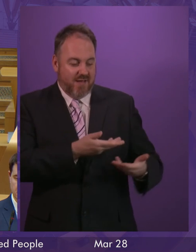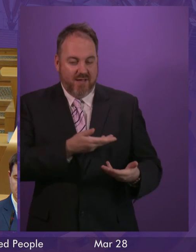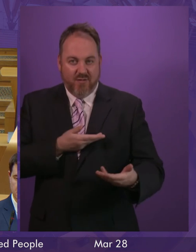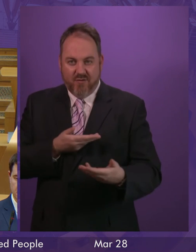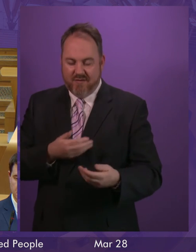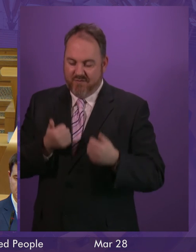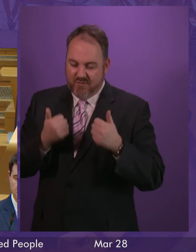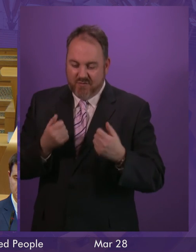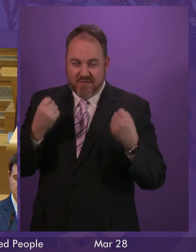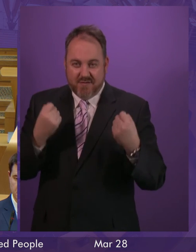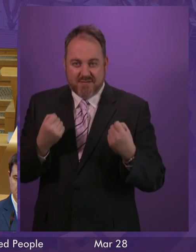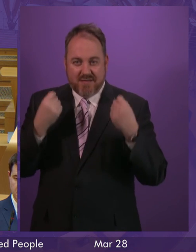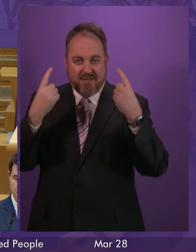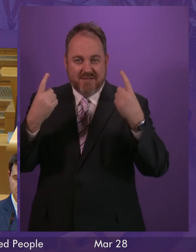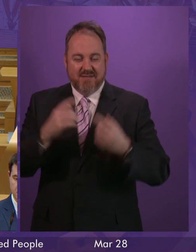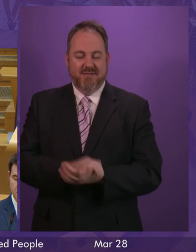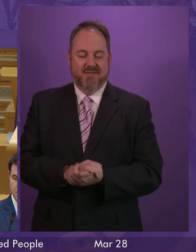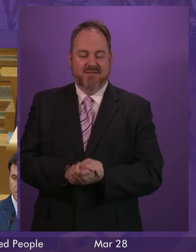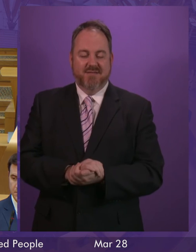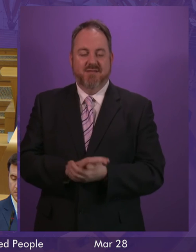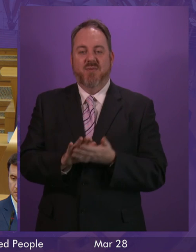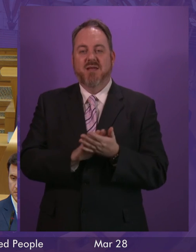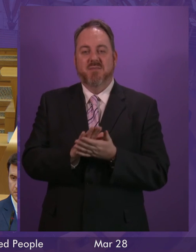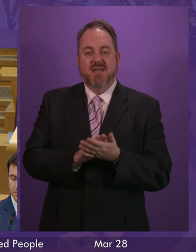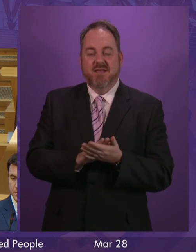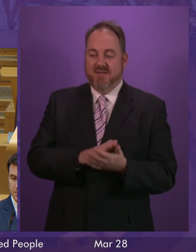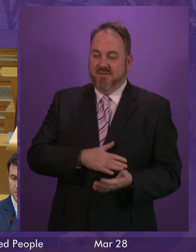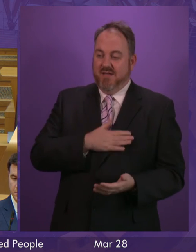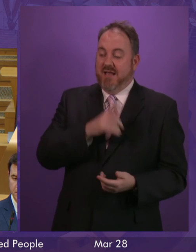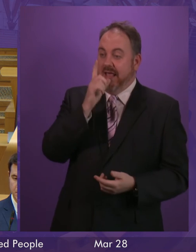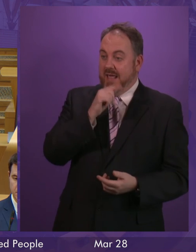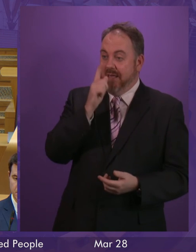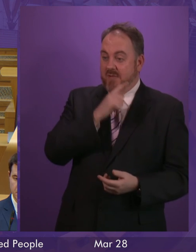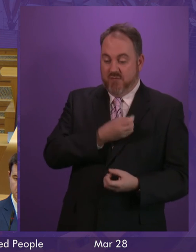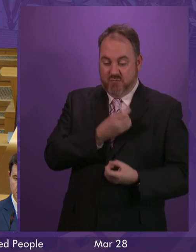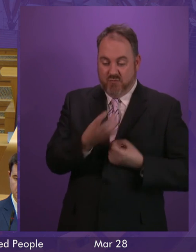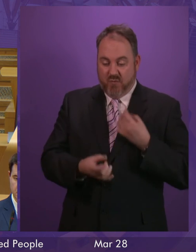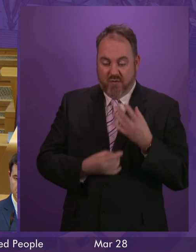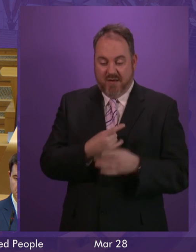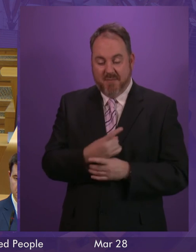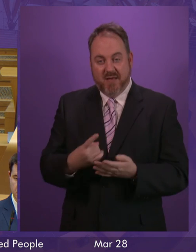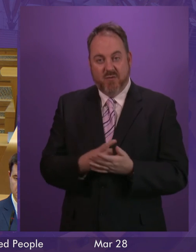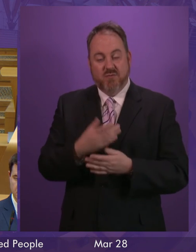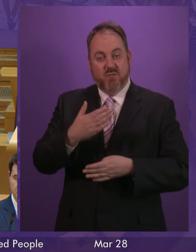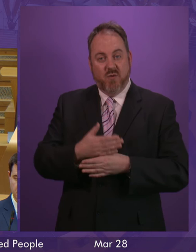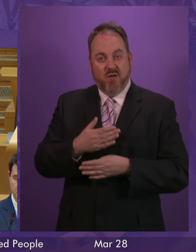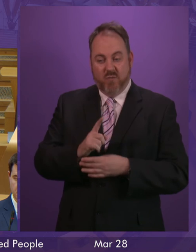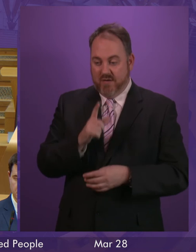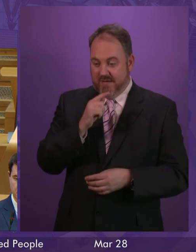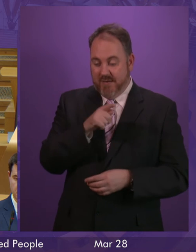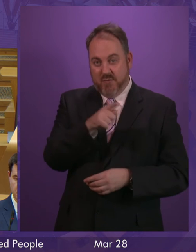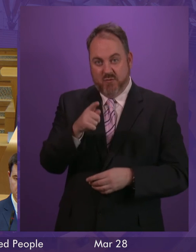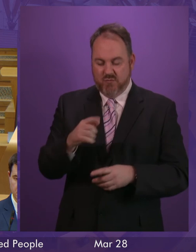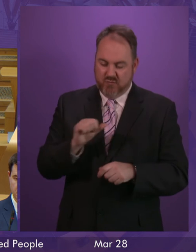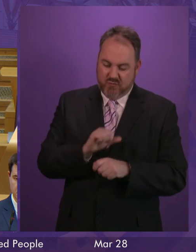And whether people regard themselves as having disability or not, that ability to talk about the requirements you have at work, what will enable you to do